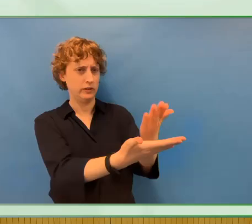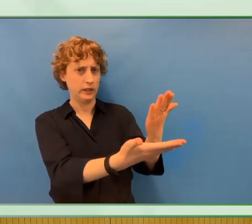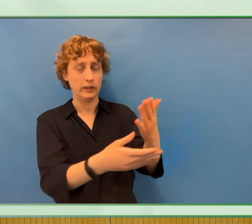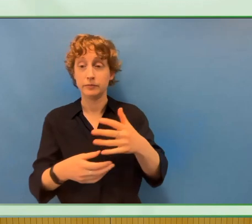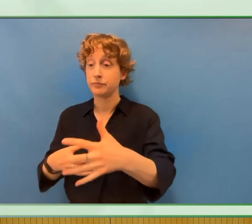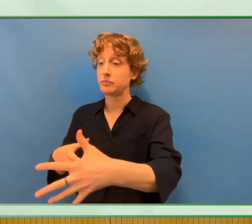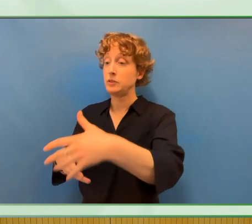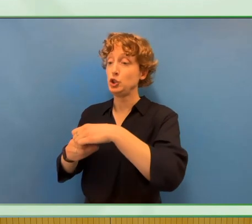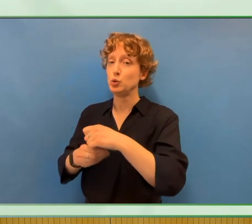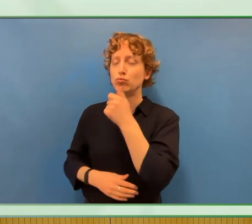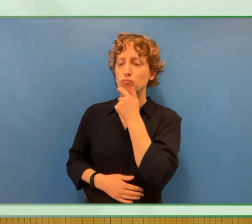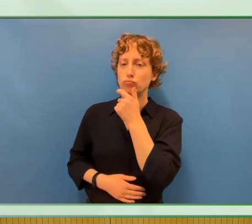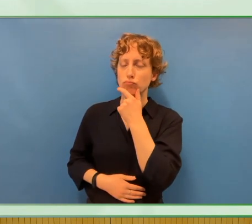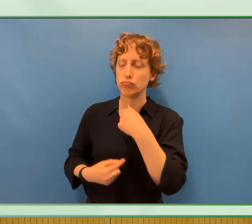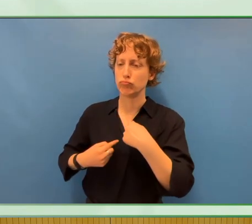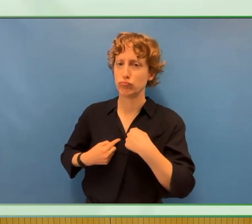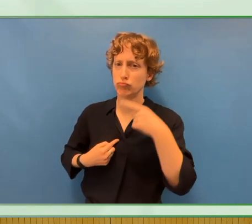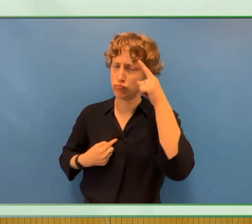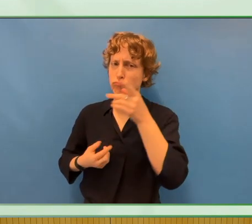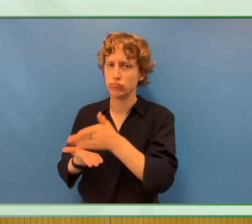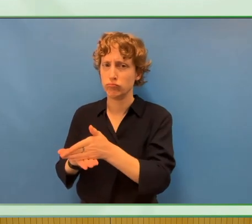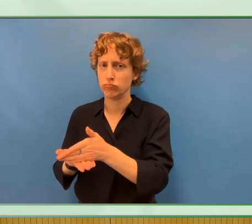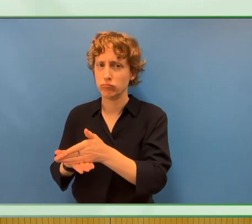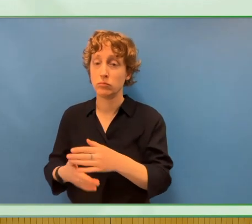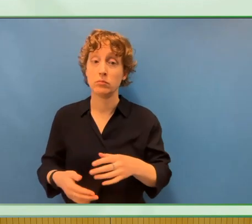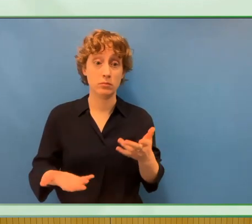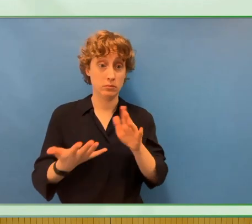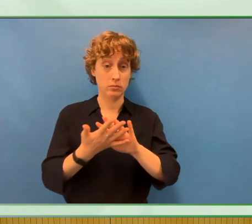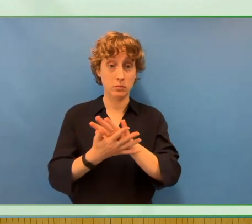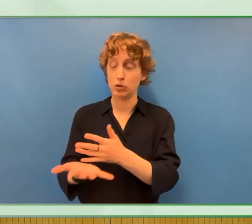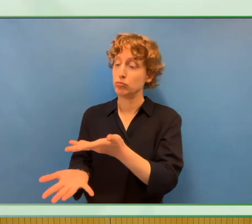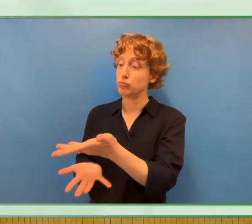choice. It's all we're after with this disability rights thing.